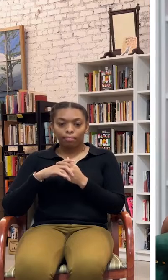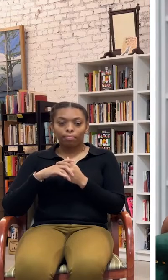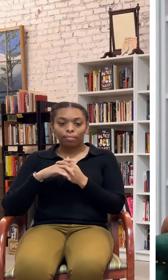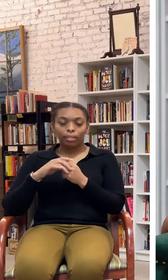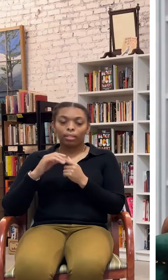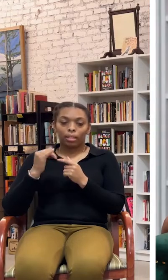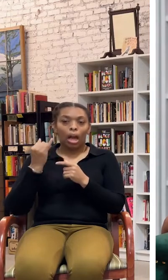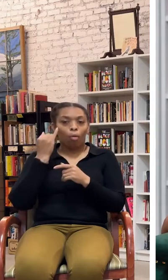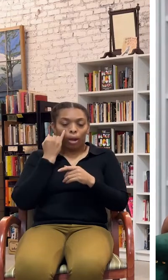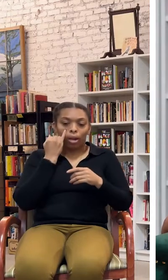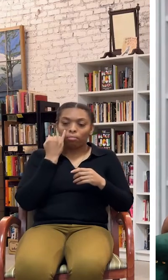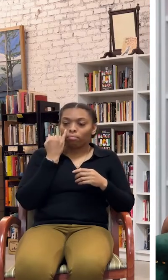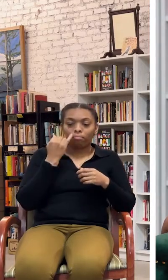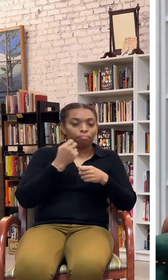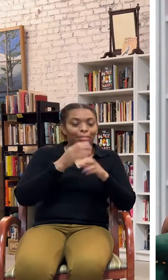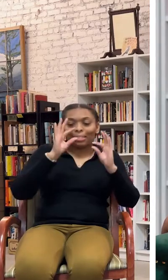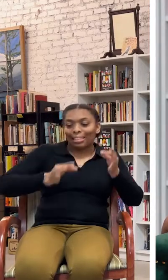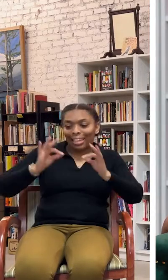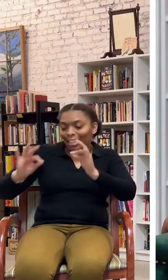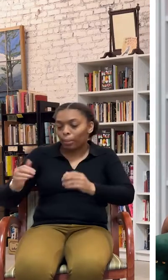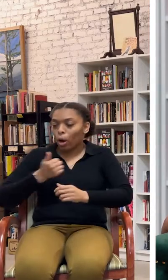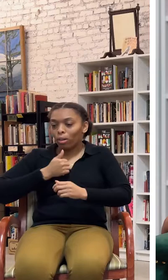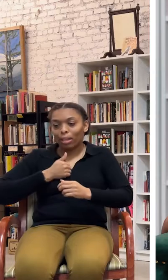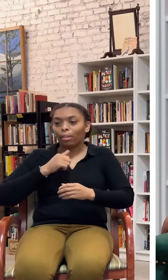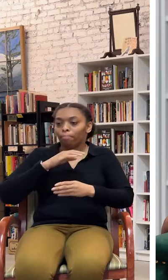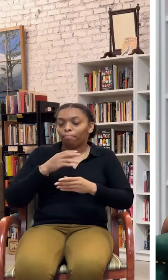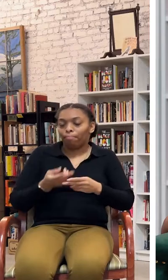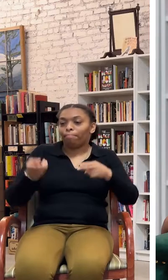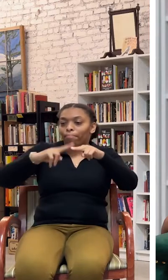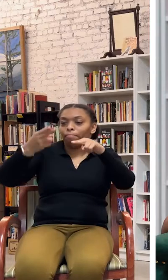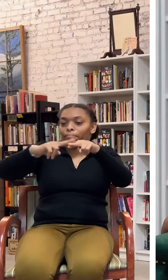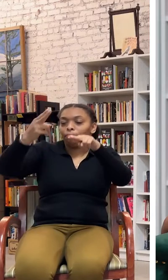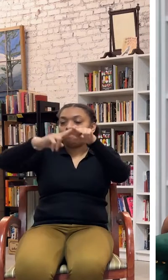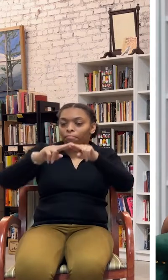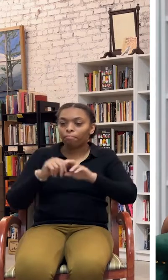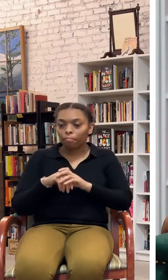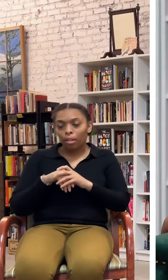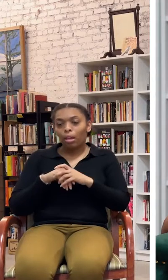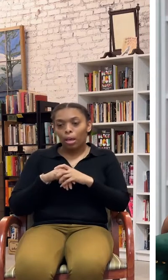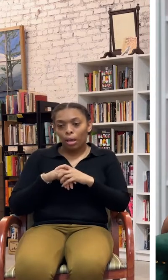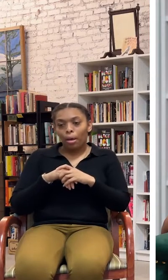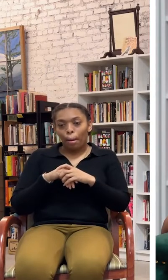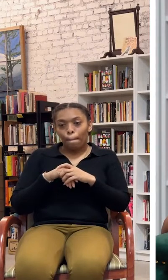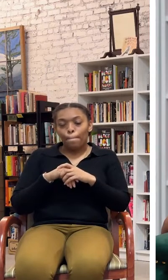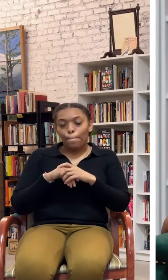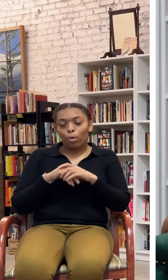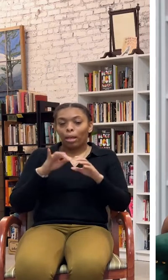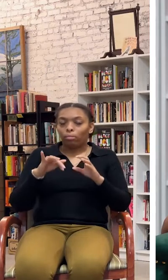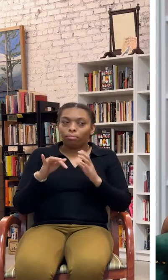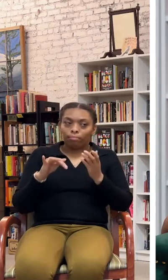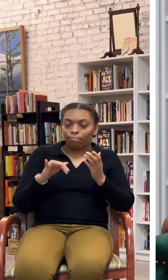up. It does add up. And that's what I'm pointing to versus the reduction of what it feels like sometimes around our joy